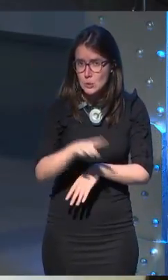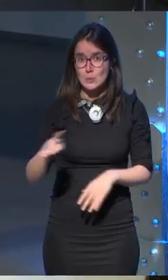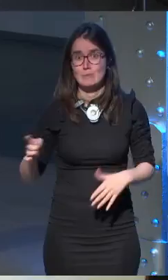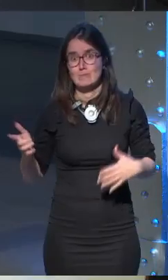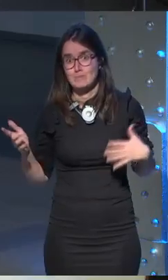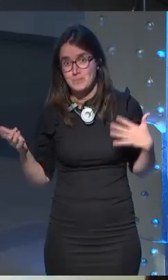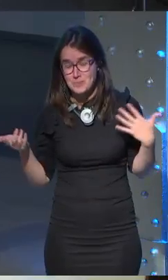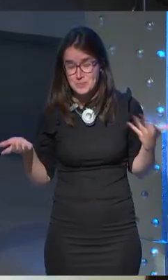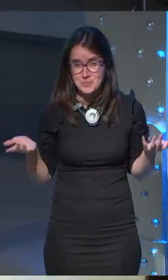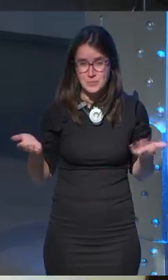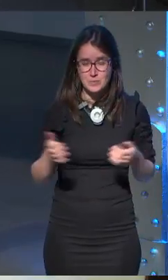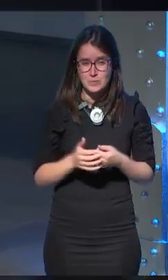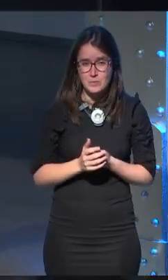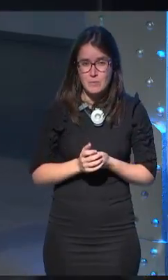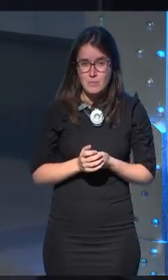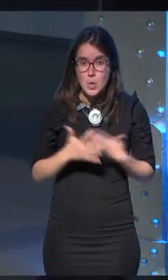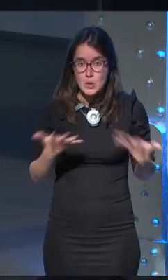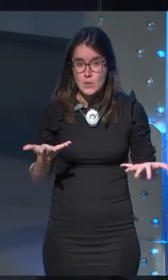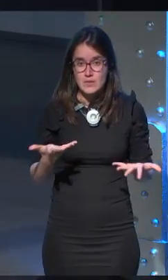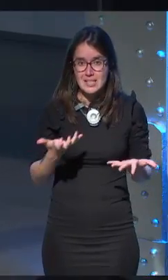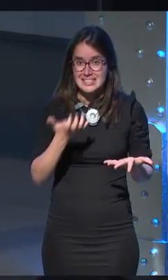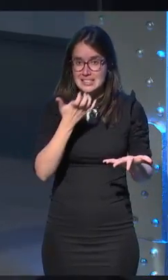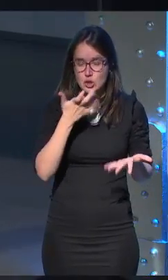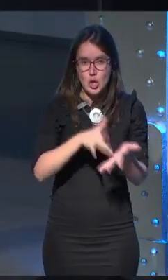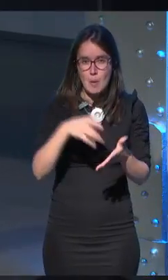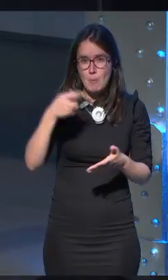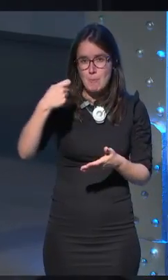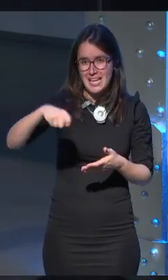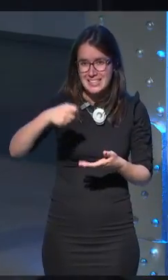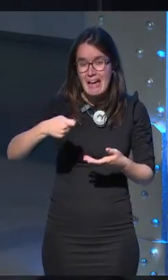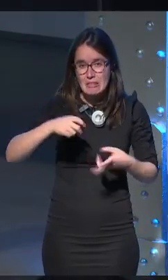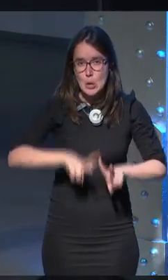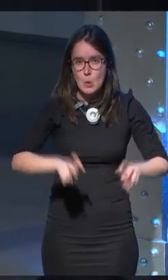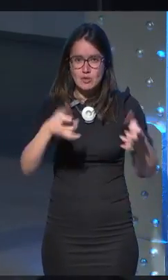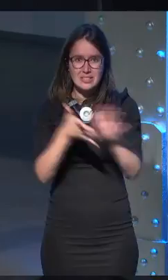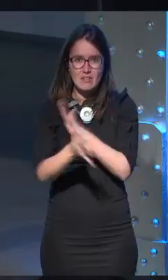It's every time we get a new president, we get a new plan, which is not good.